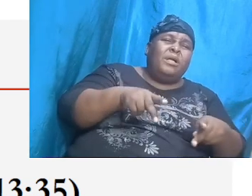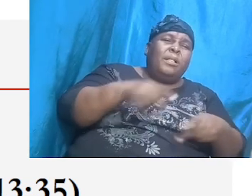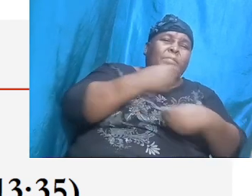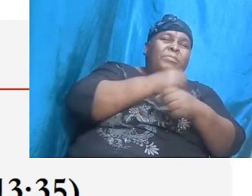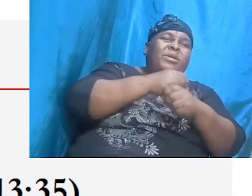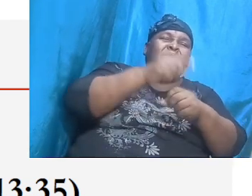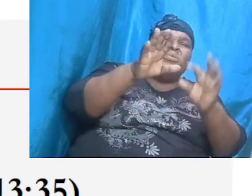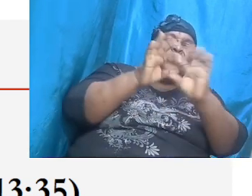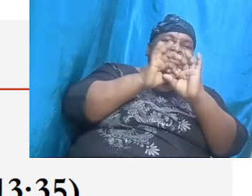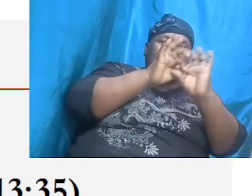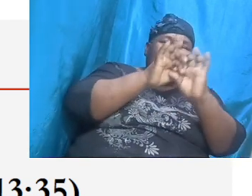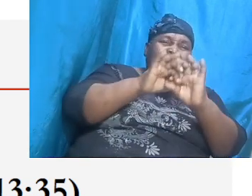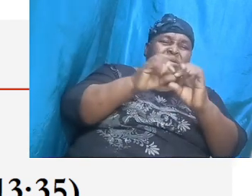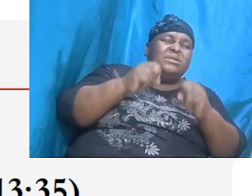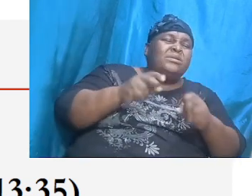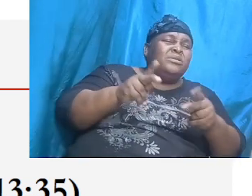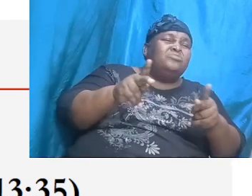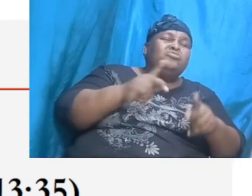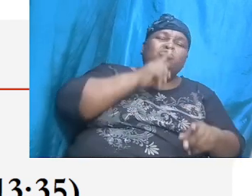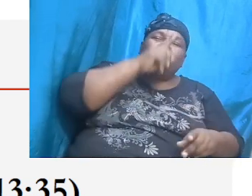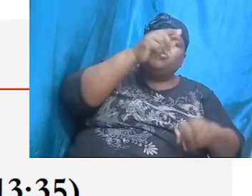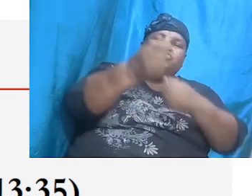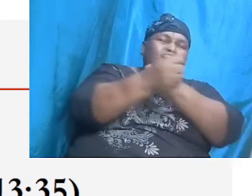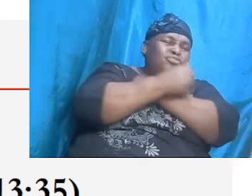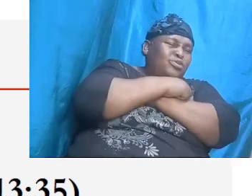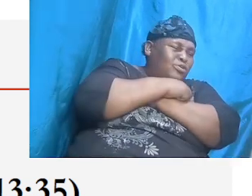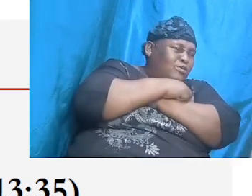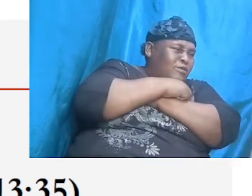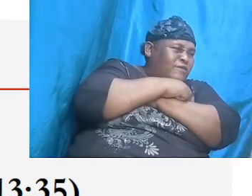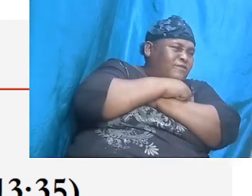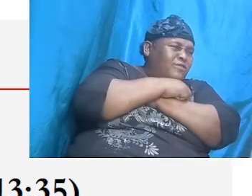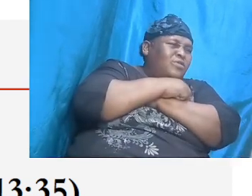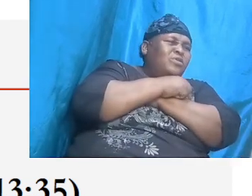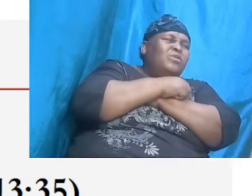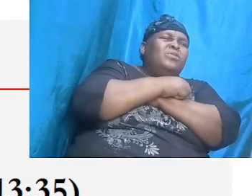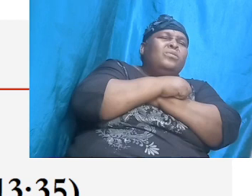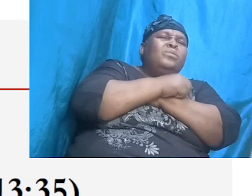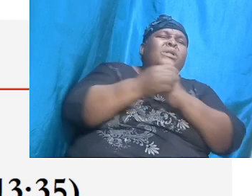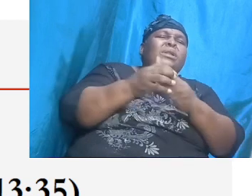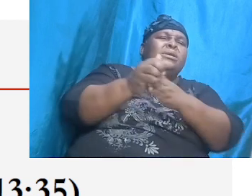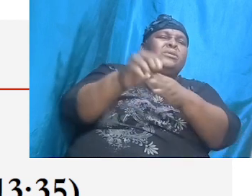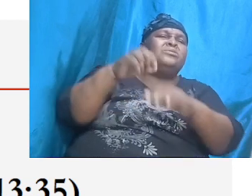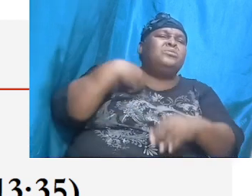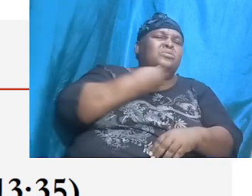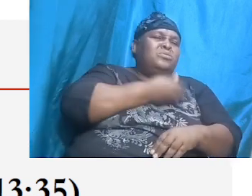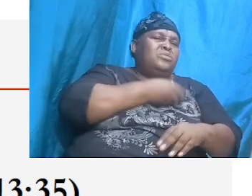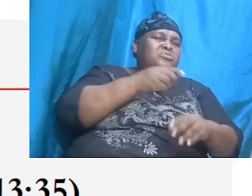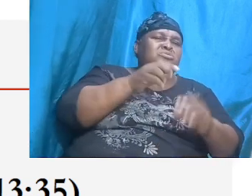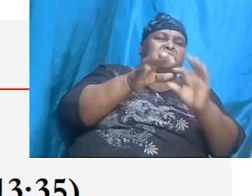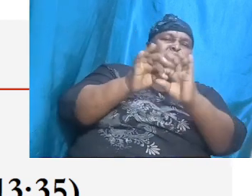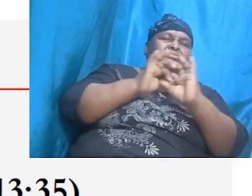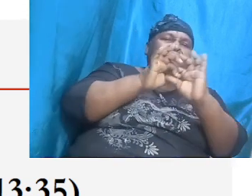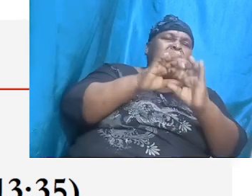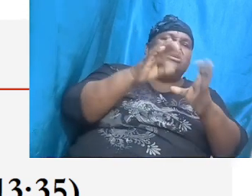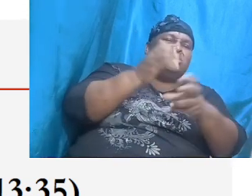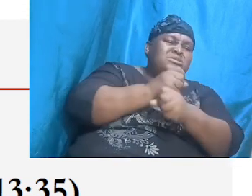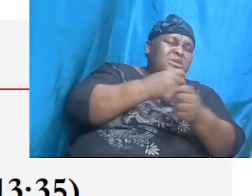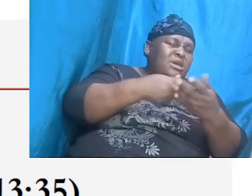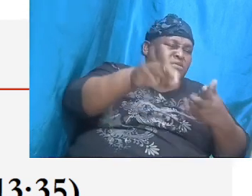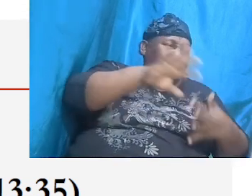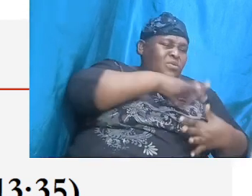Amen. True love for one another will actually lead us to unity. And it takes the Holy Spirit